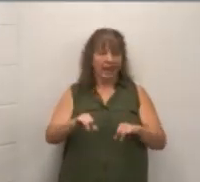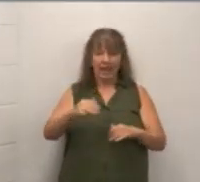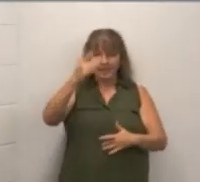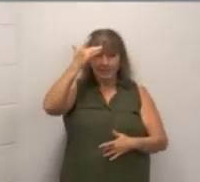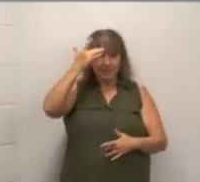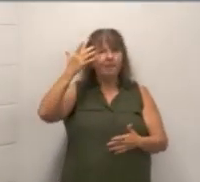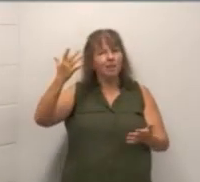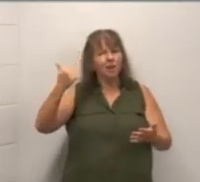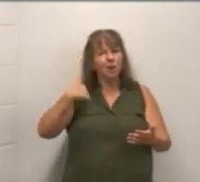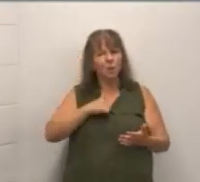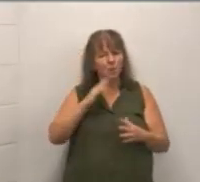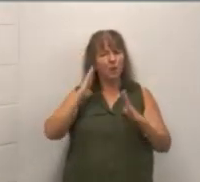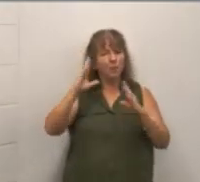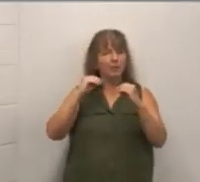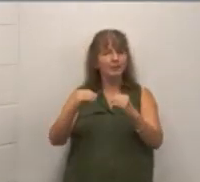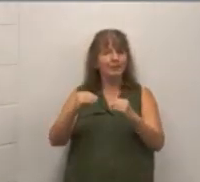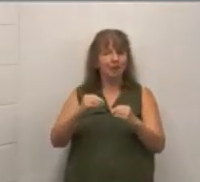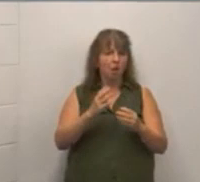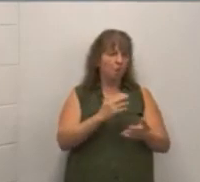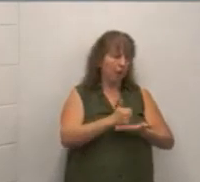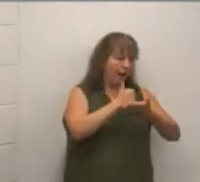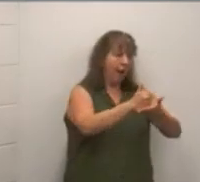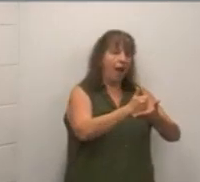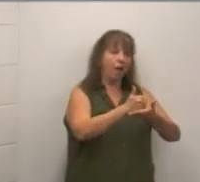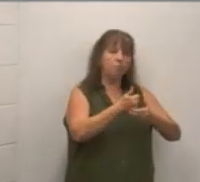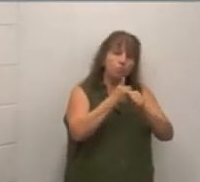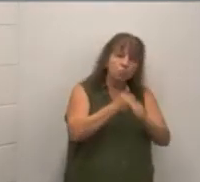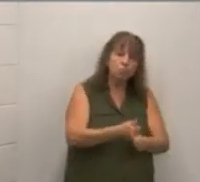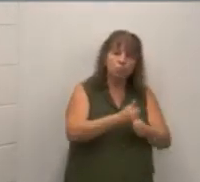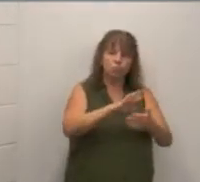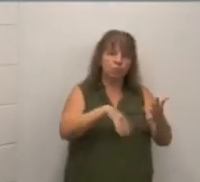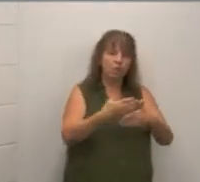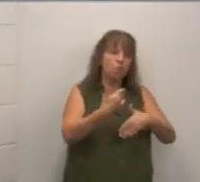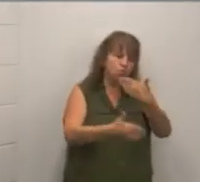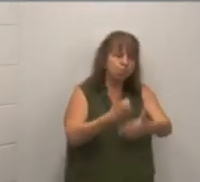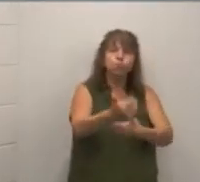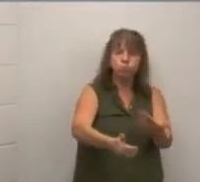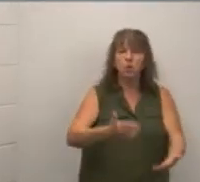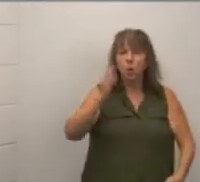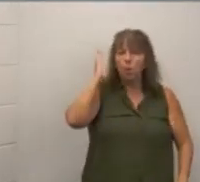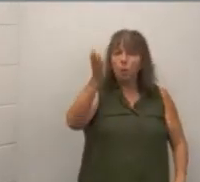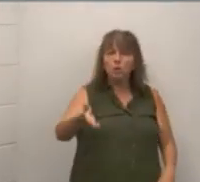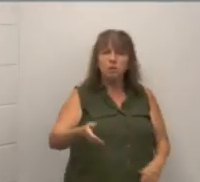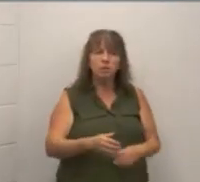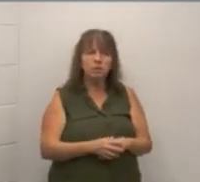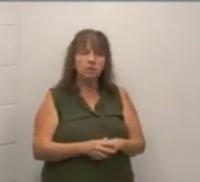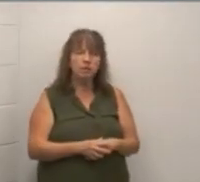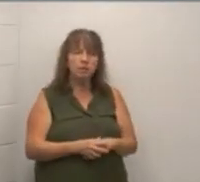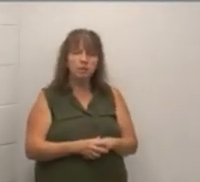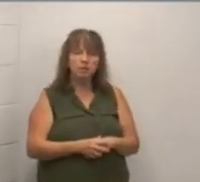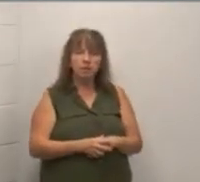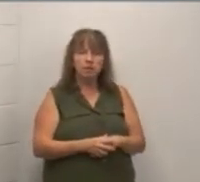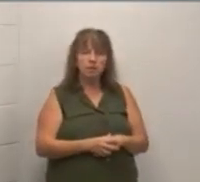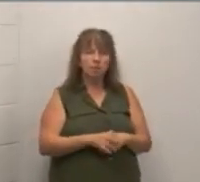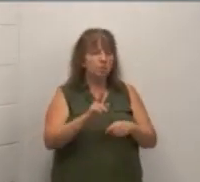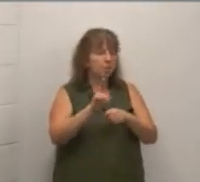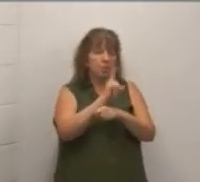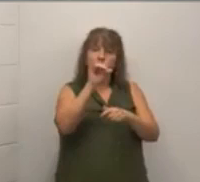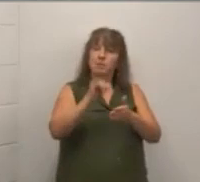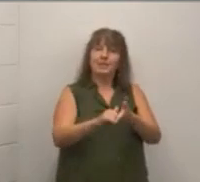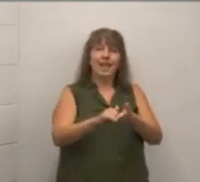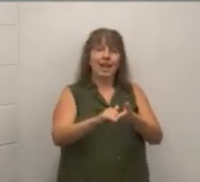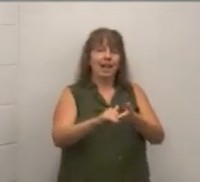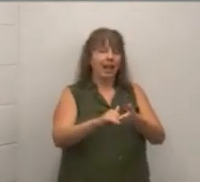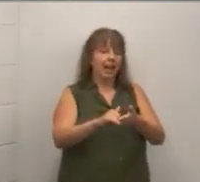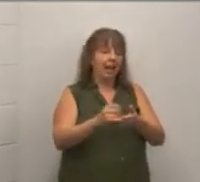out of their traditional schedule. So we would be treating that particular scenario as